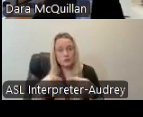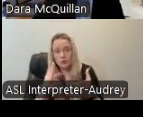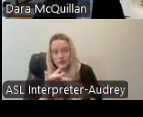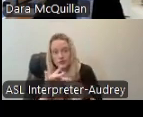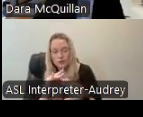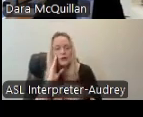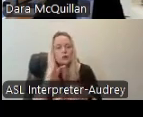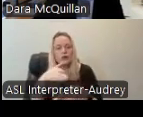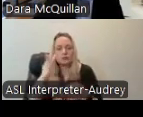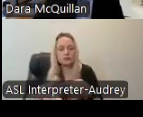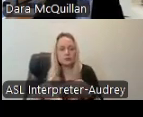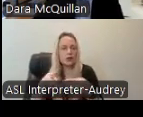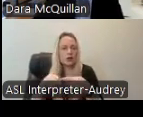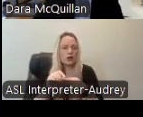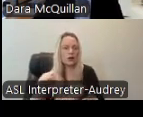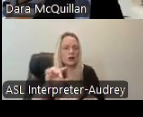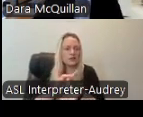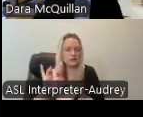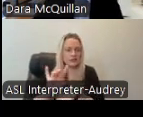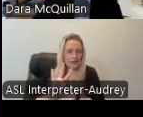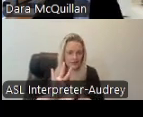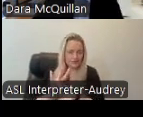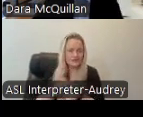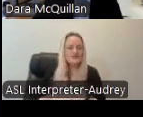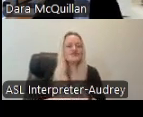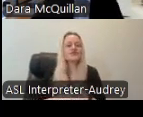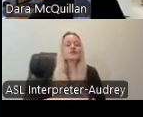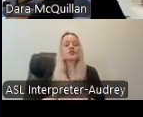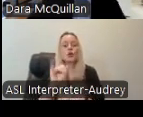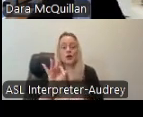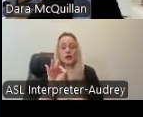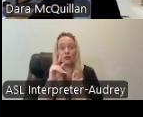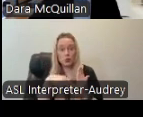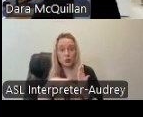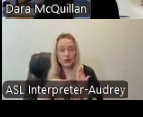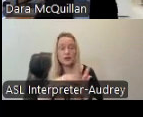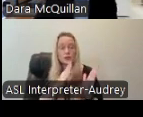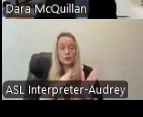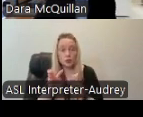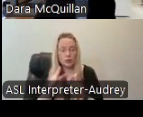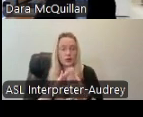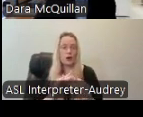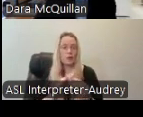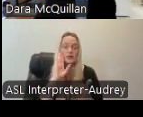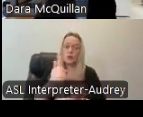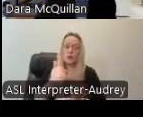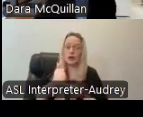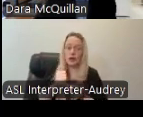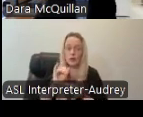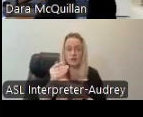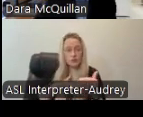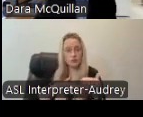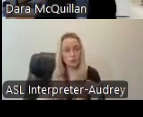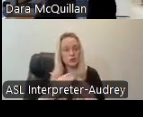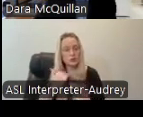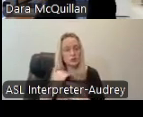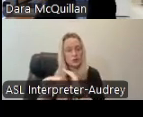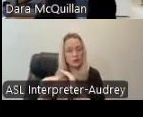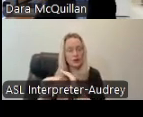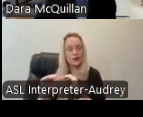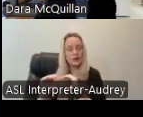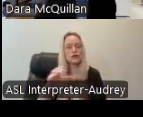If you're reading prepared comments, it would be helpful if you email those to the Commission at